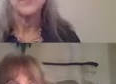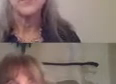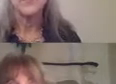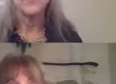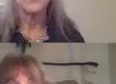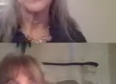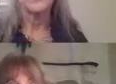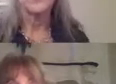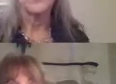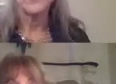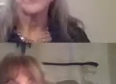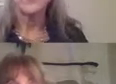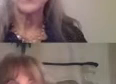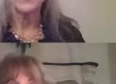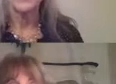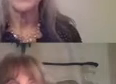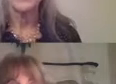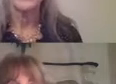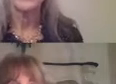gorgeous work of Louis Comfort Tiffany,